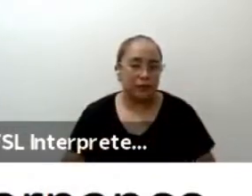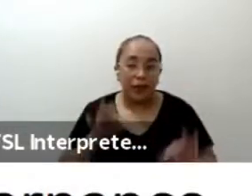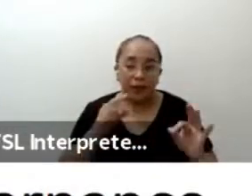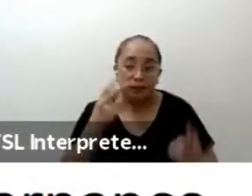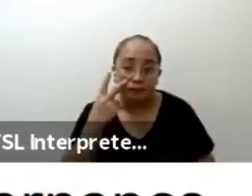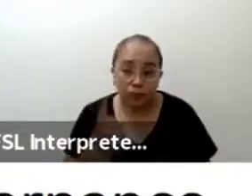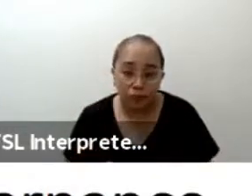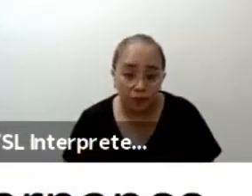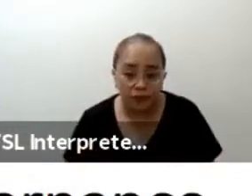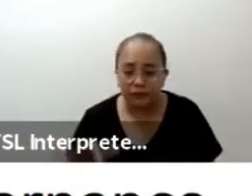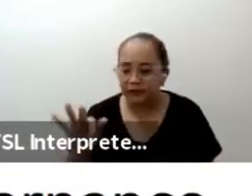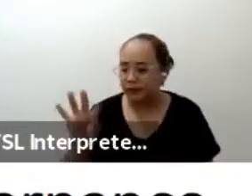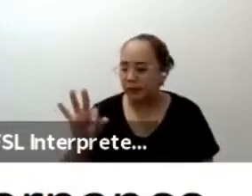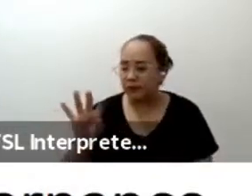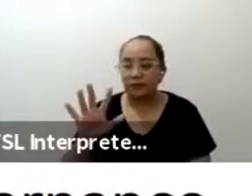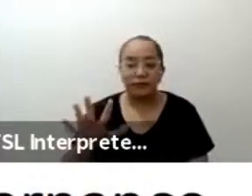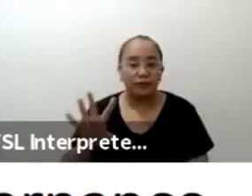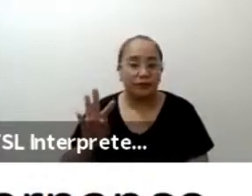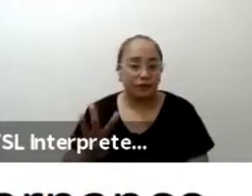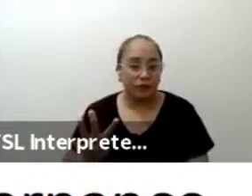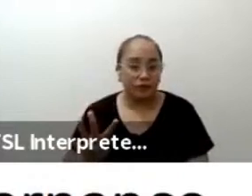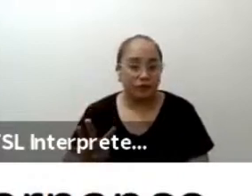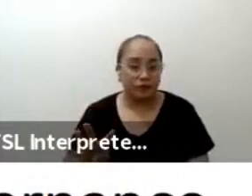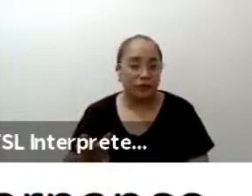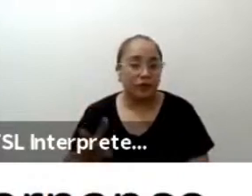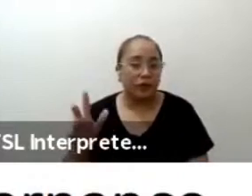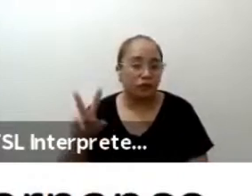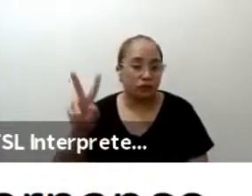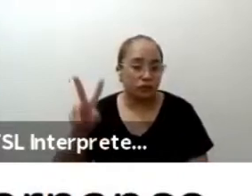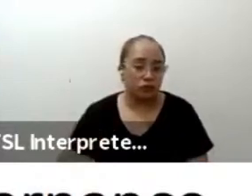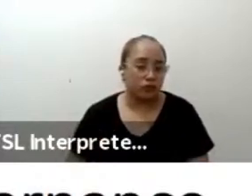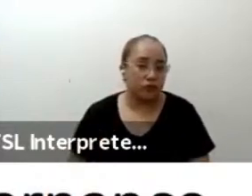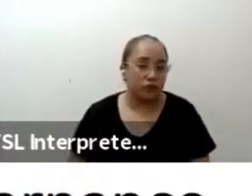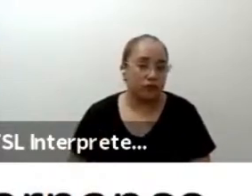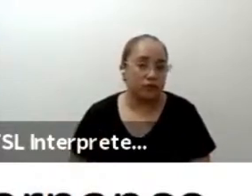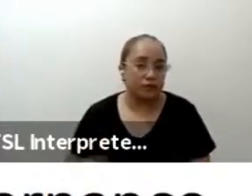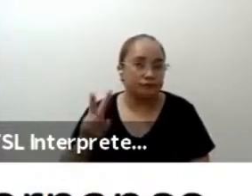from 1954 to 2021,